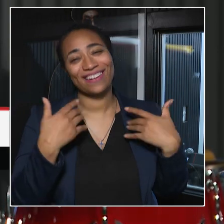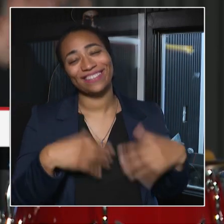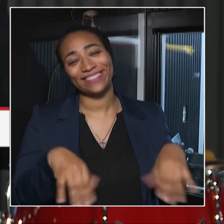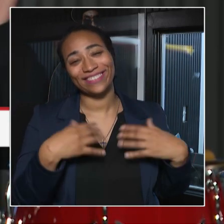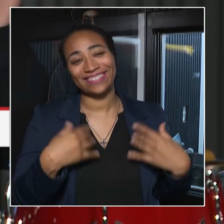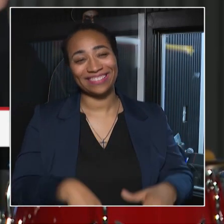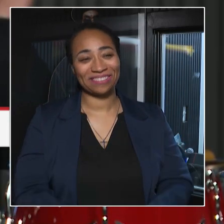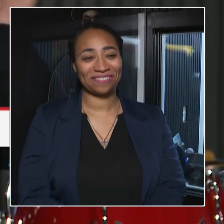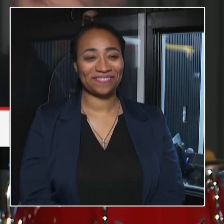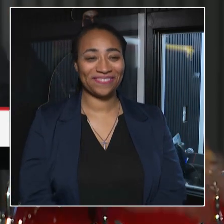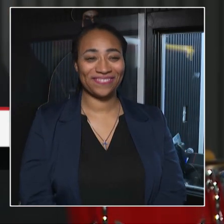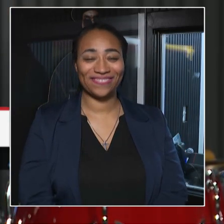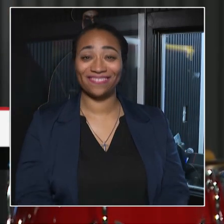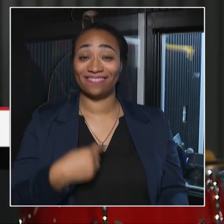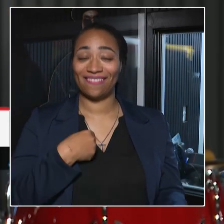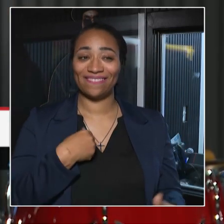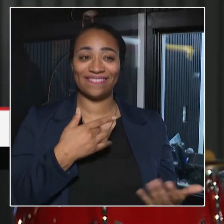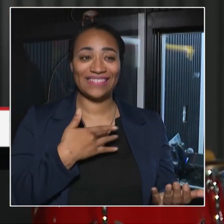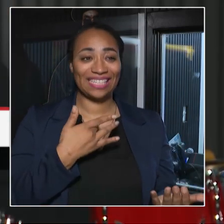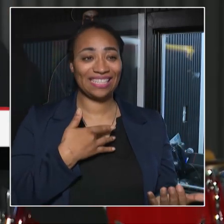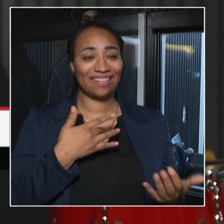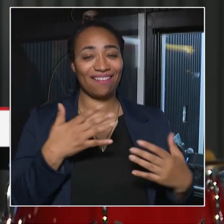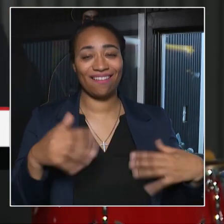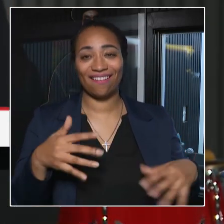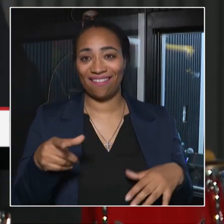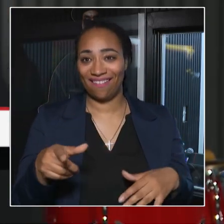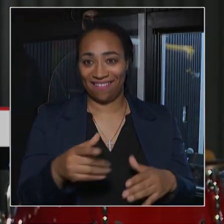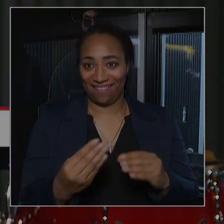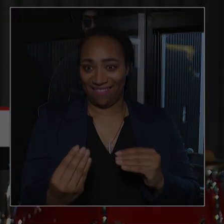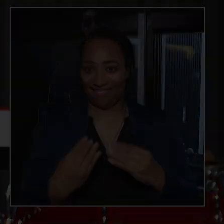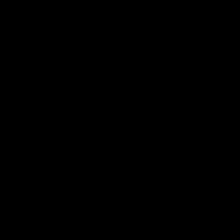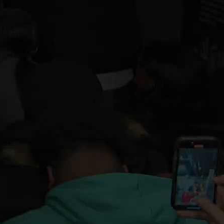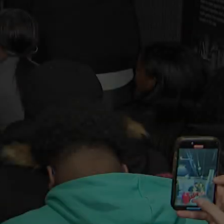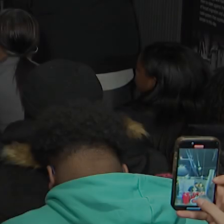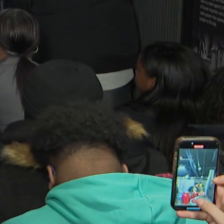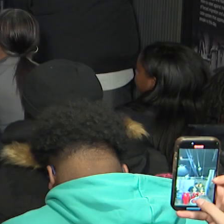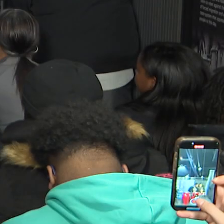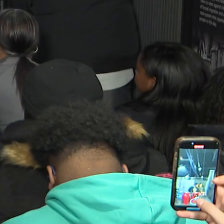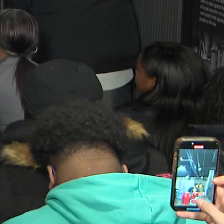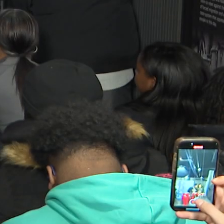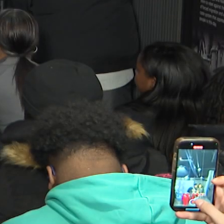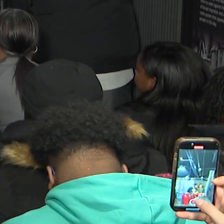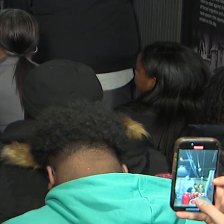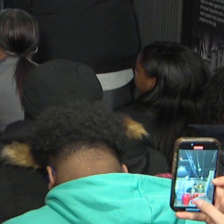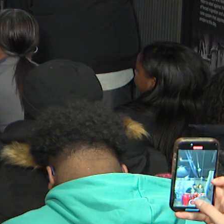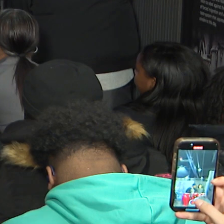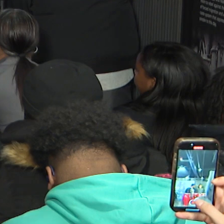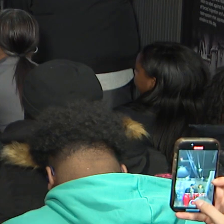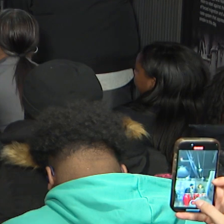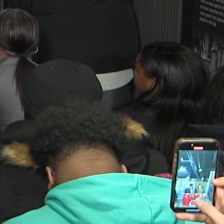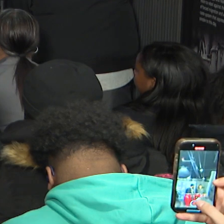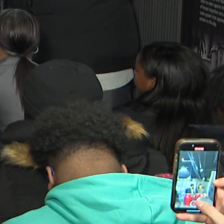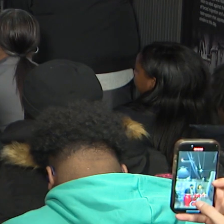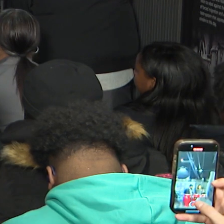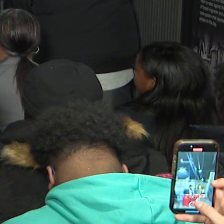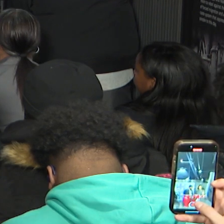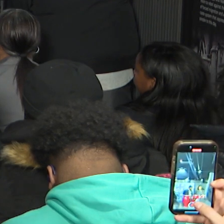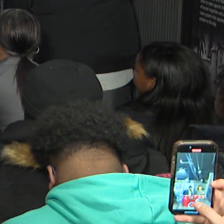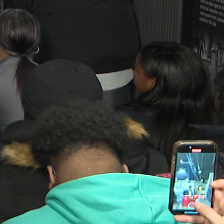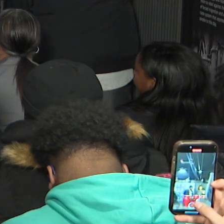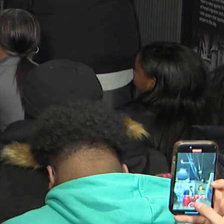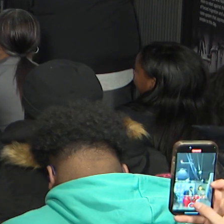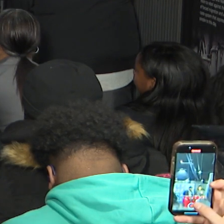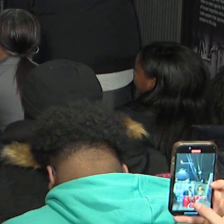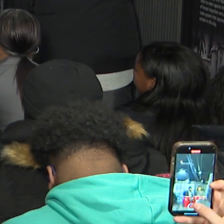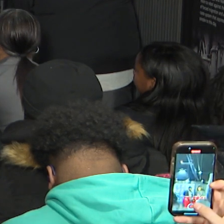And yeah, that's my remarks. Thank you so much. That's it. Yeah, right there.